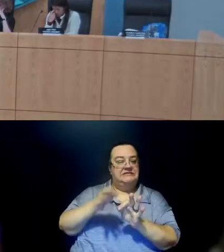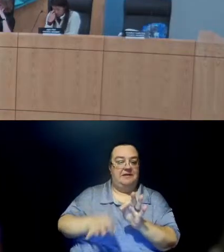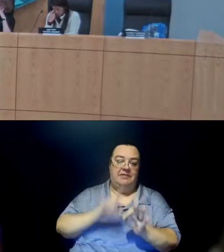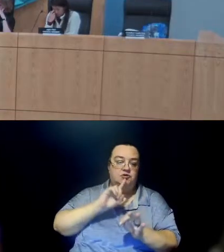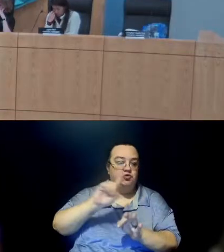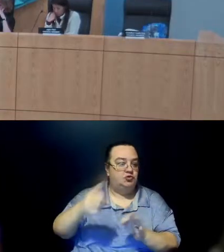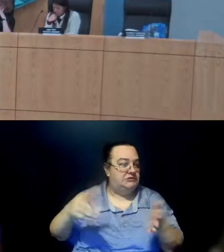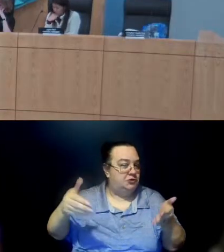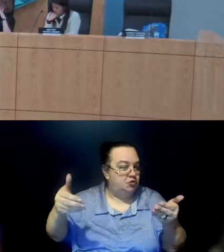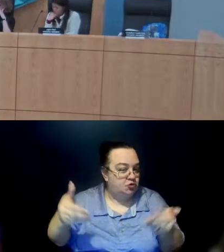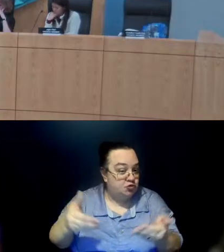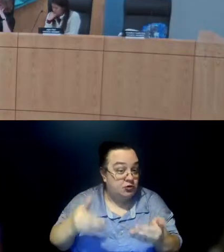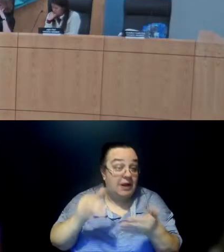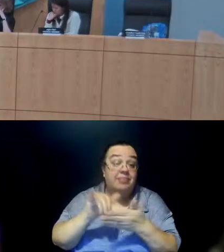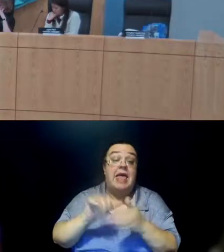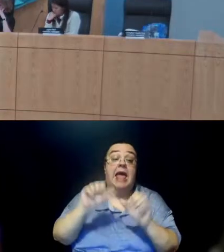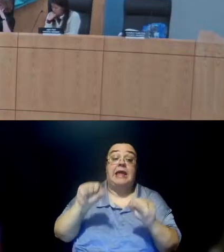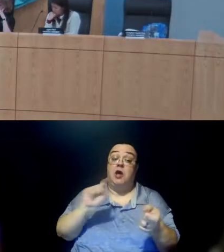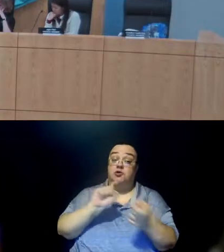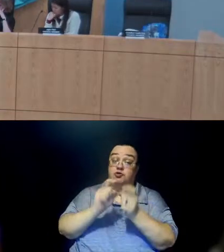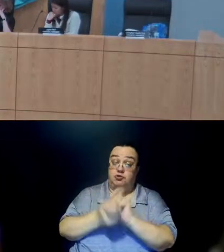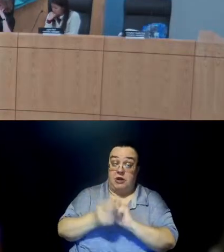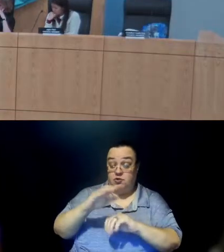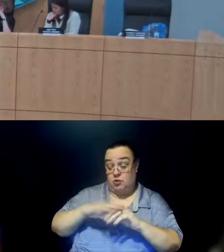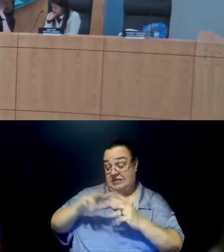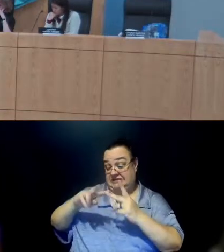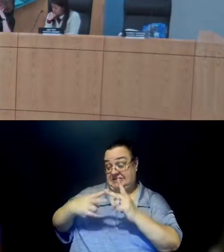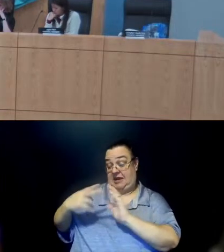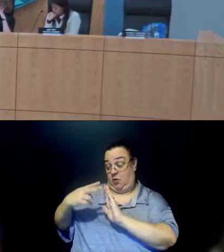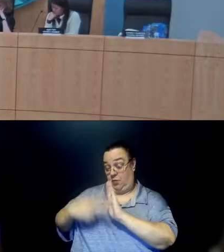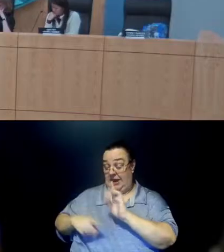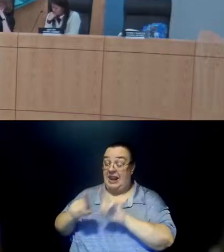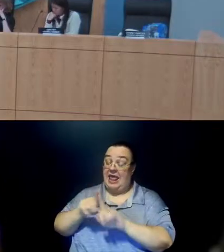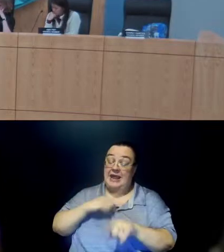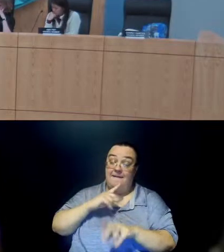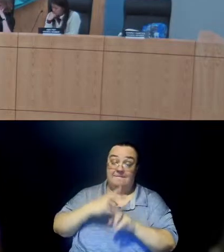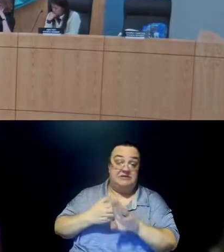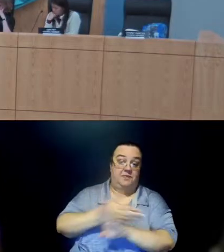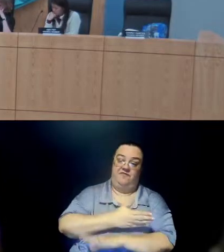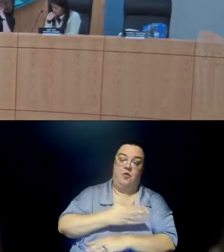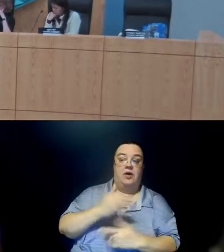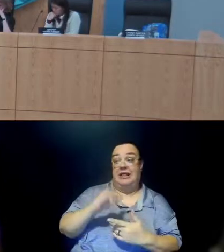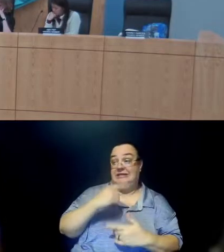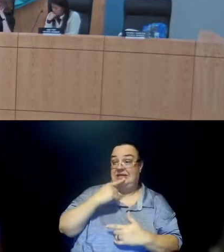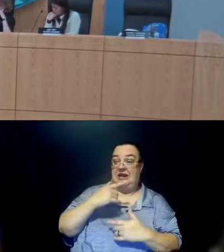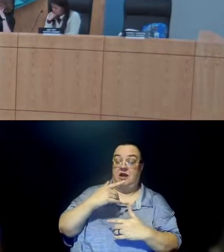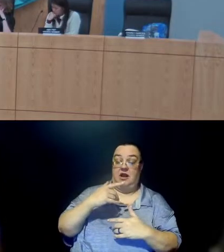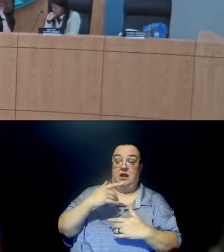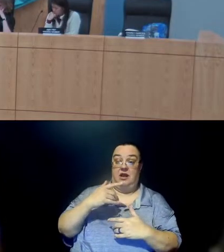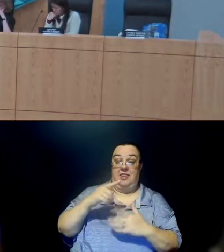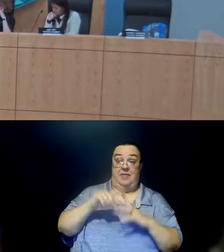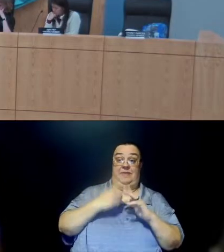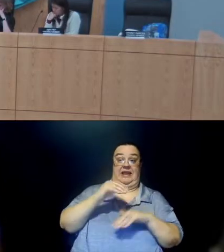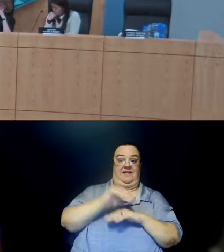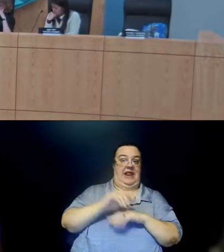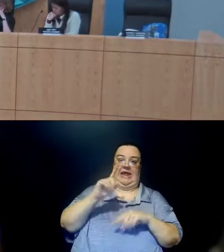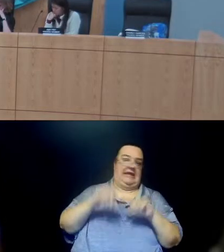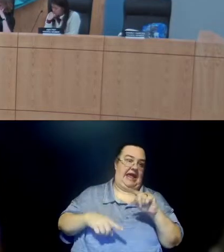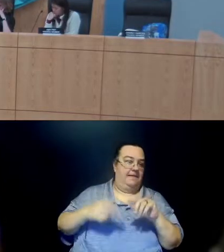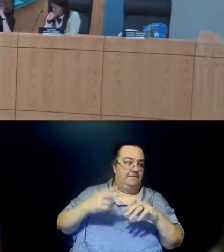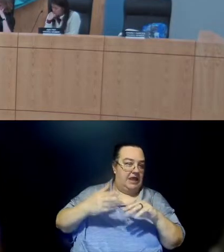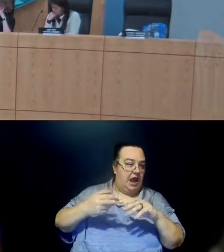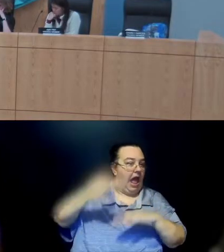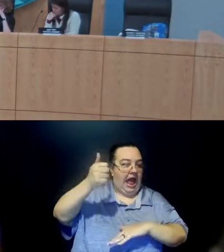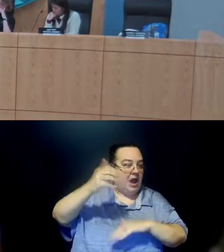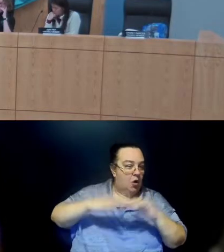It can change on second reader. Obviously, as I said earlier, at the beginning of the night, it can't go higher. It can go lower. So it's sort